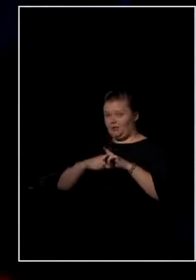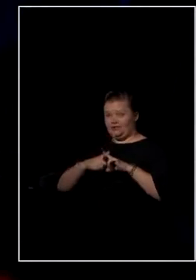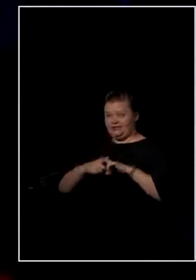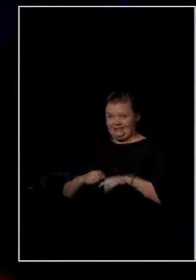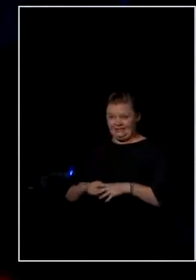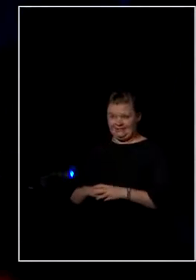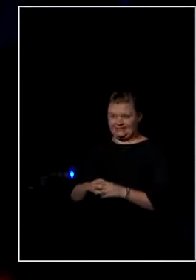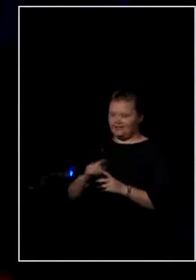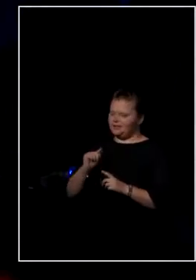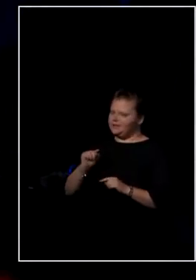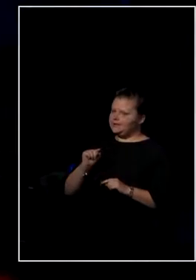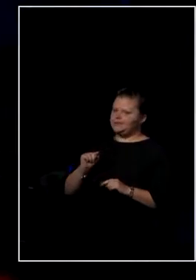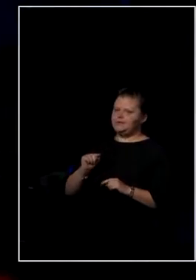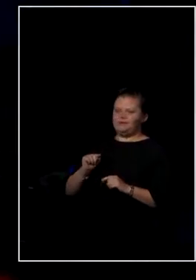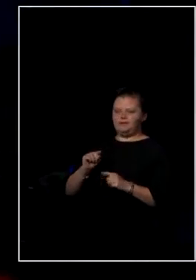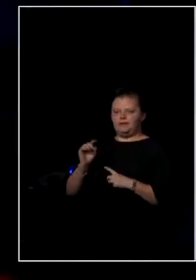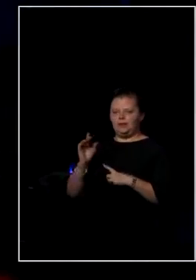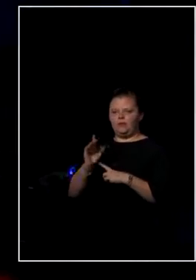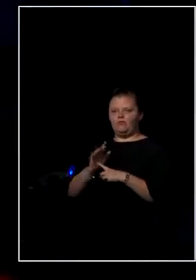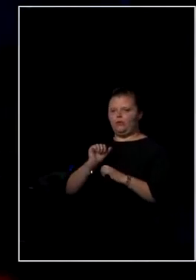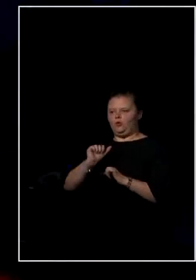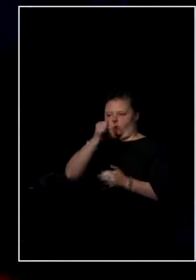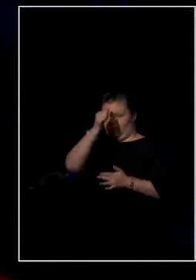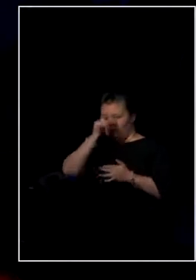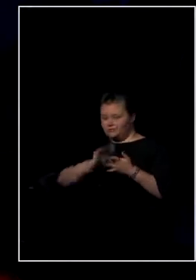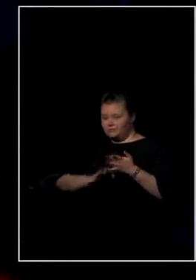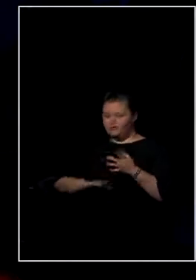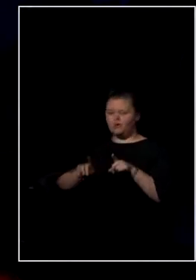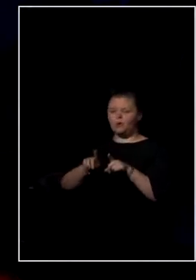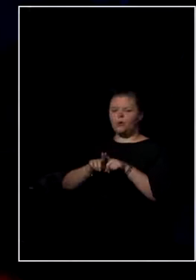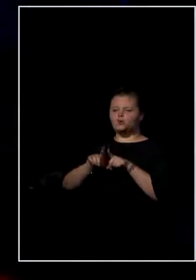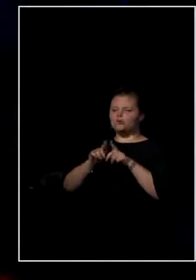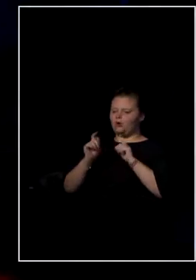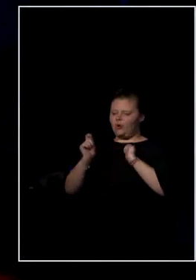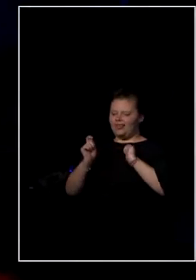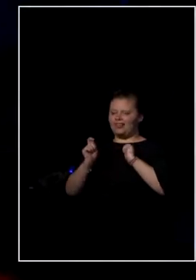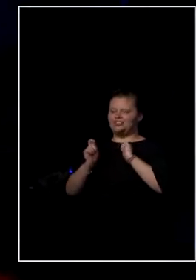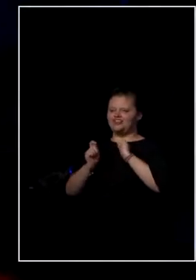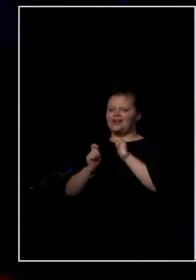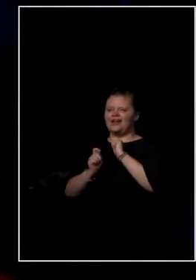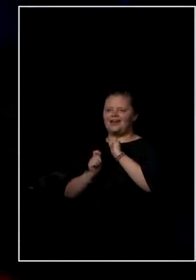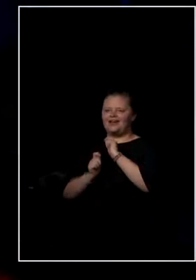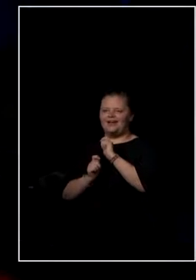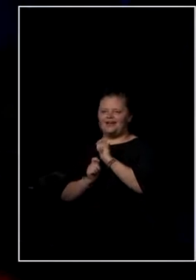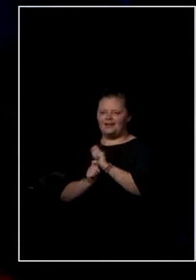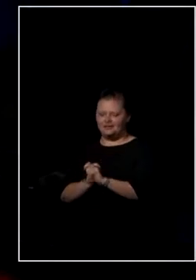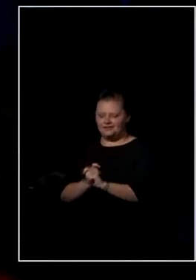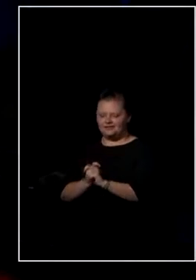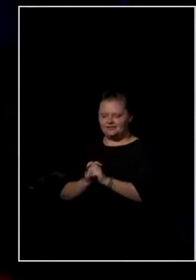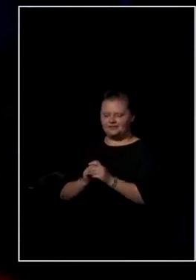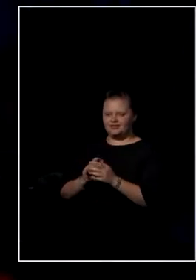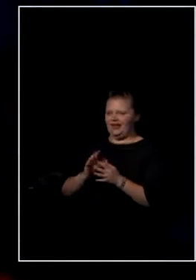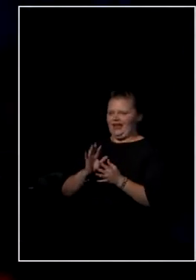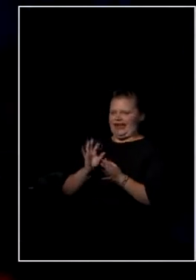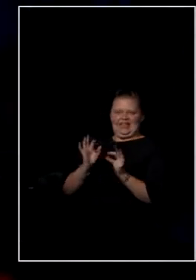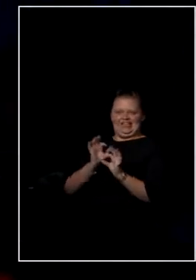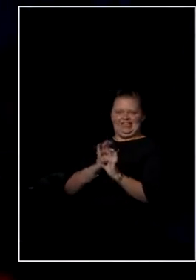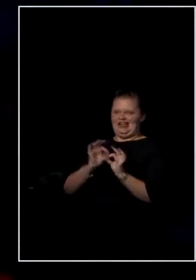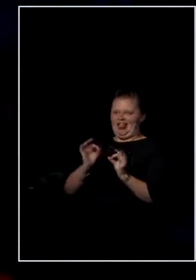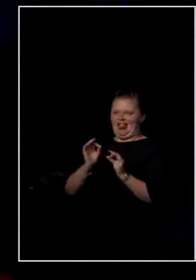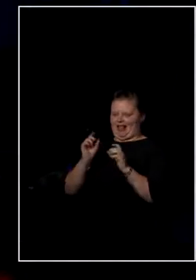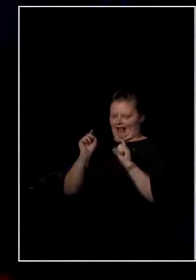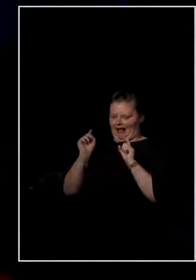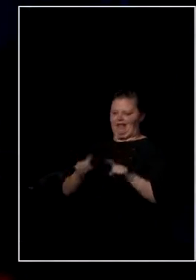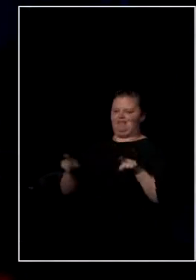there, is so central to your experience, but so is the changing nature of it. As you say, there is nothing static